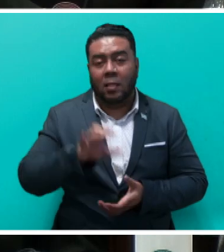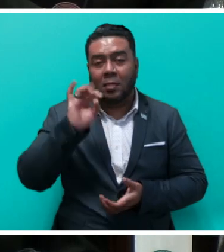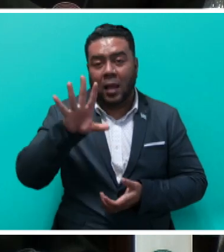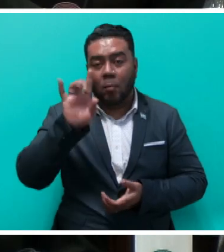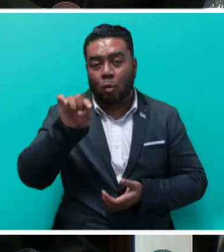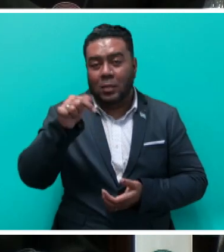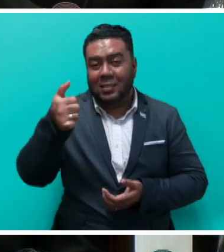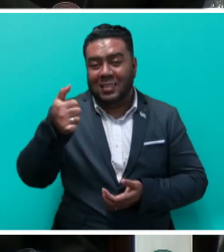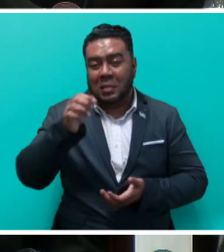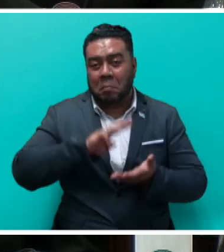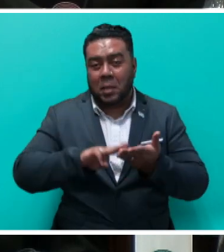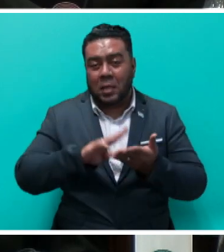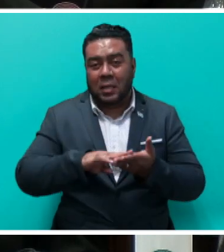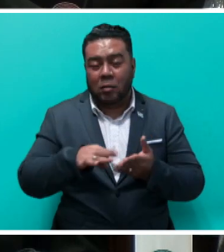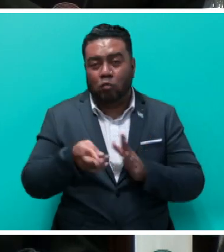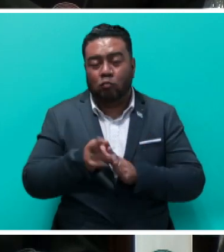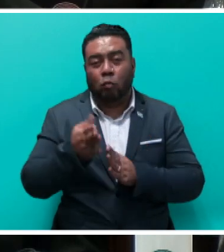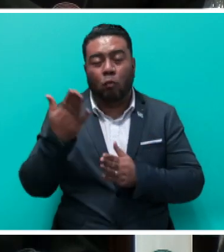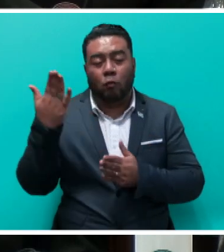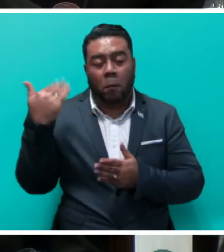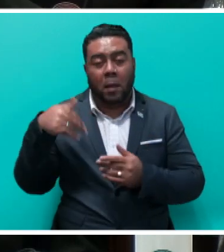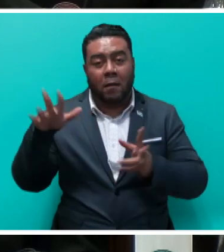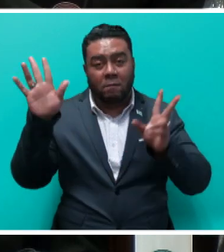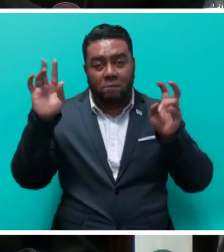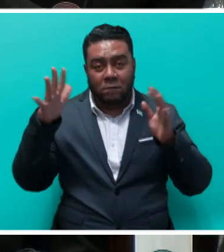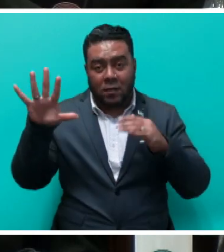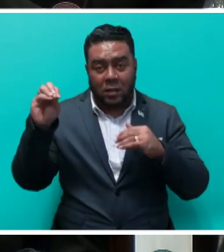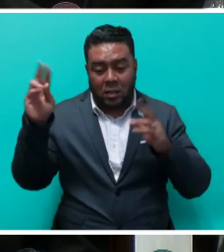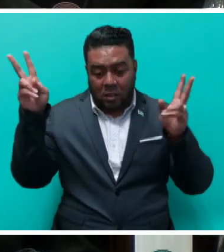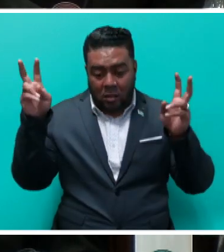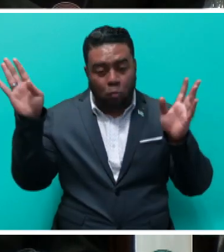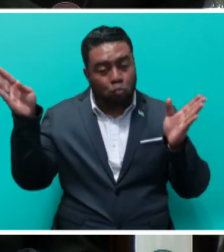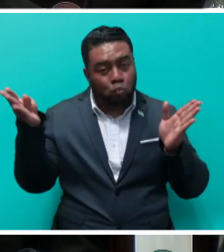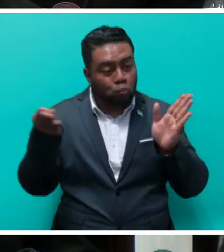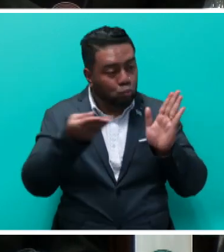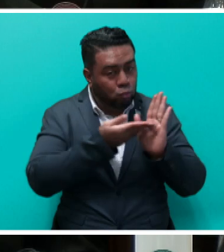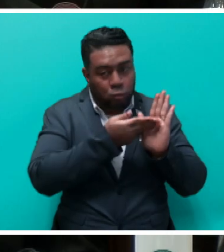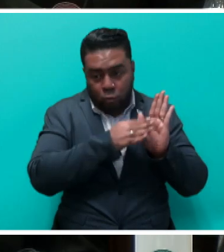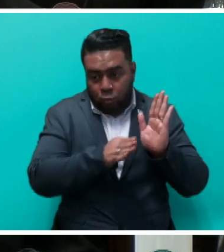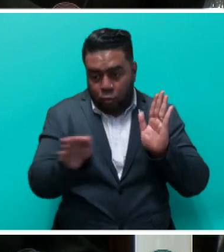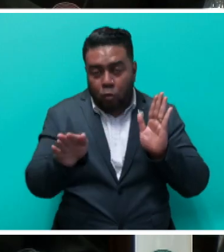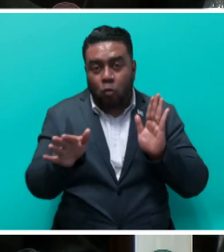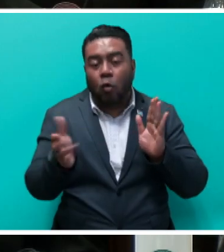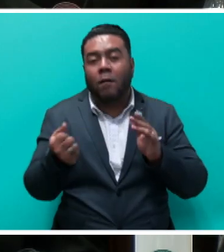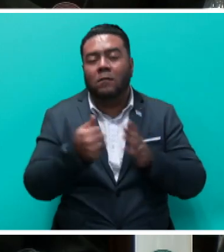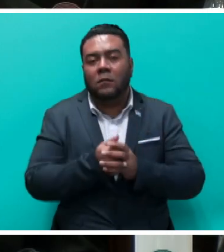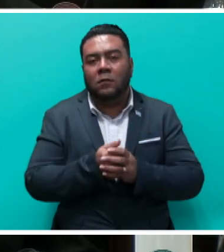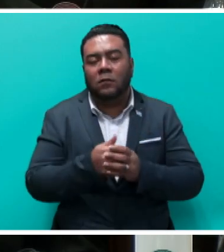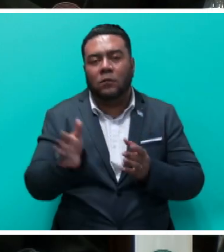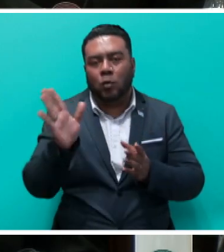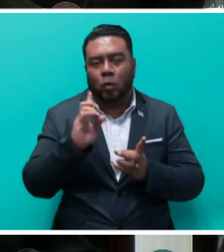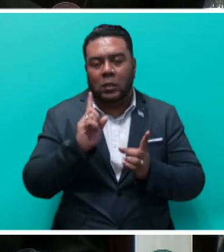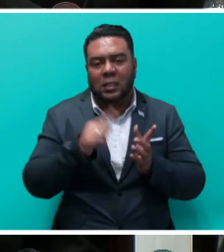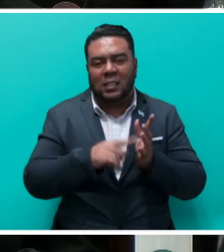10.6 million redeployed from Head 50 from ongoing rehabilitation and construction of schools damaged by TC